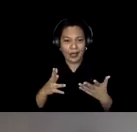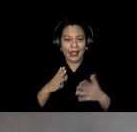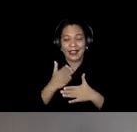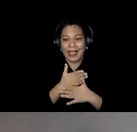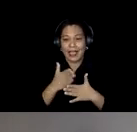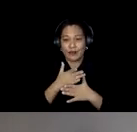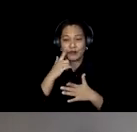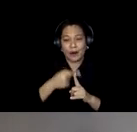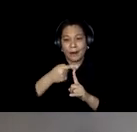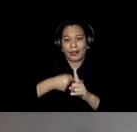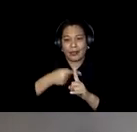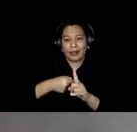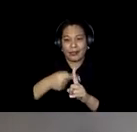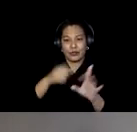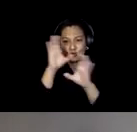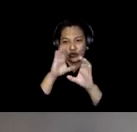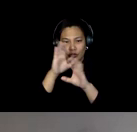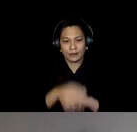can actually filter by.